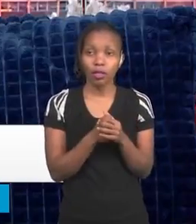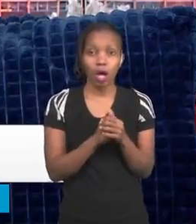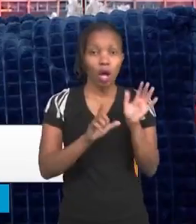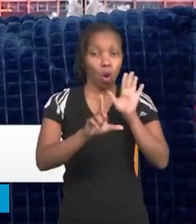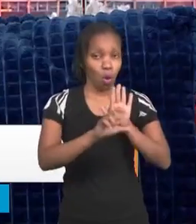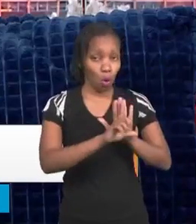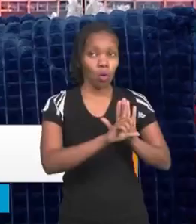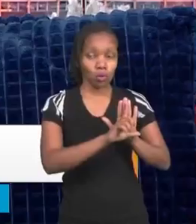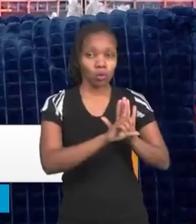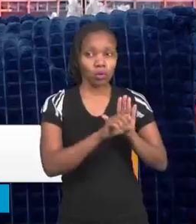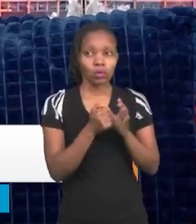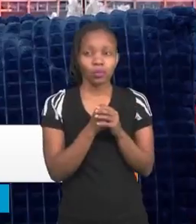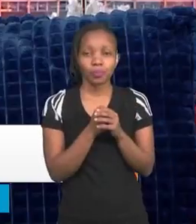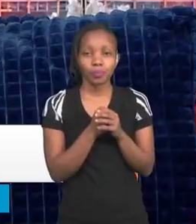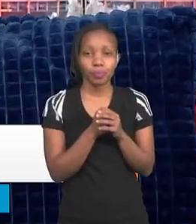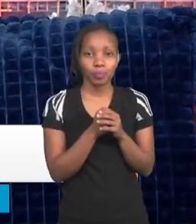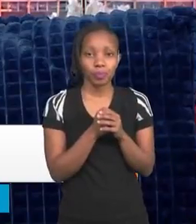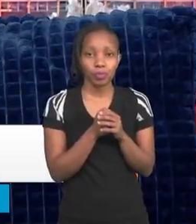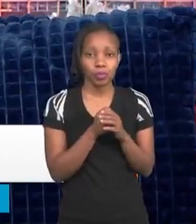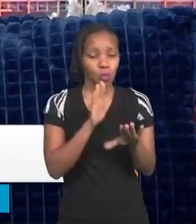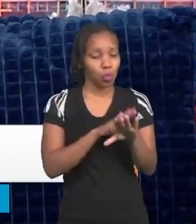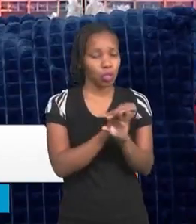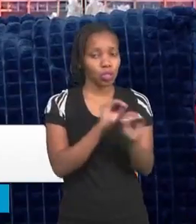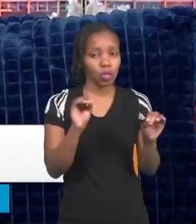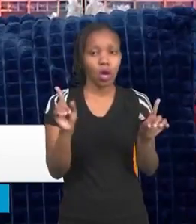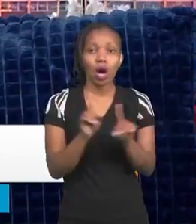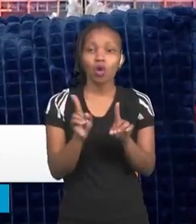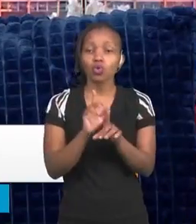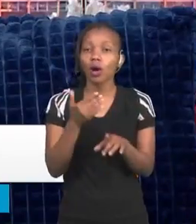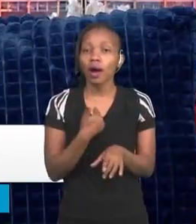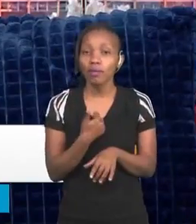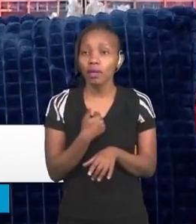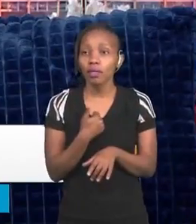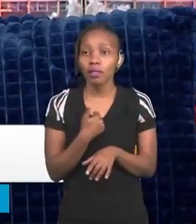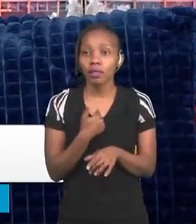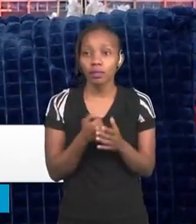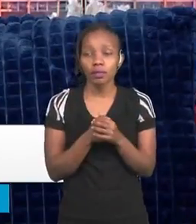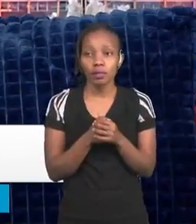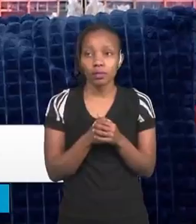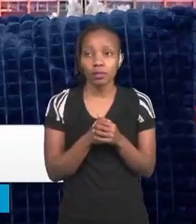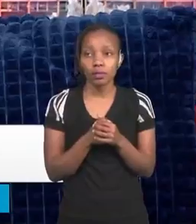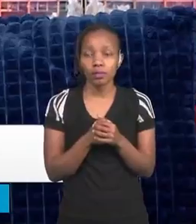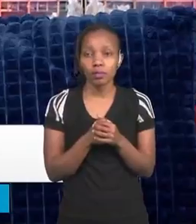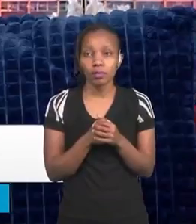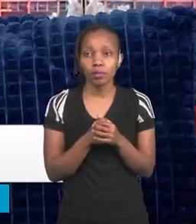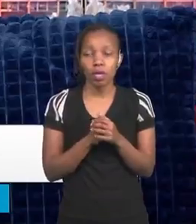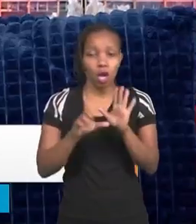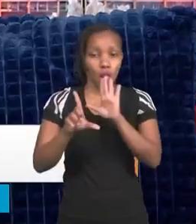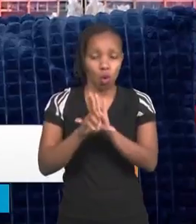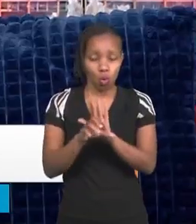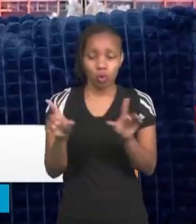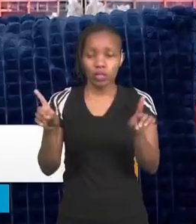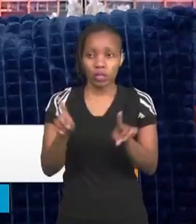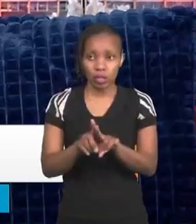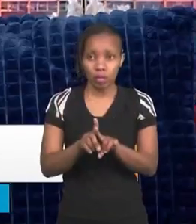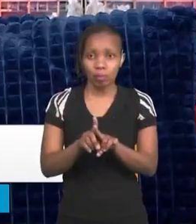law being punitive. And again, there is also revision of the same law, it's